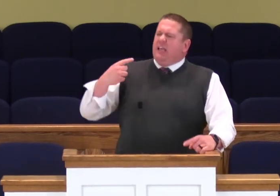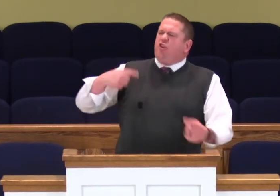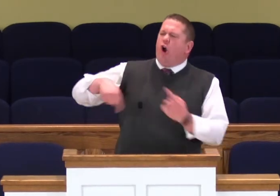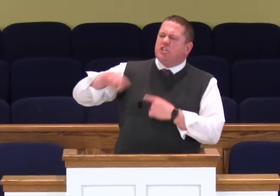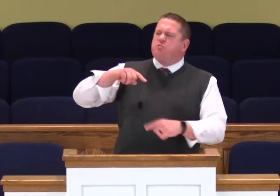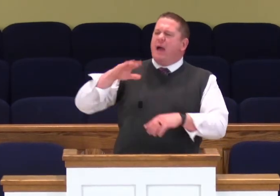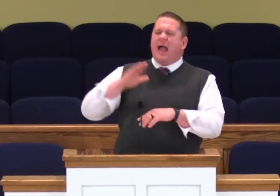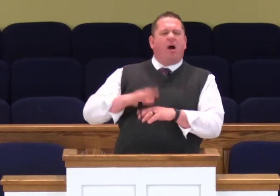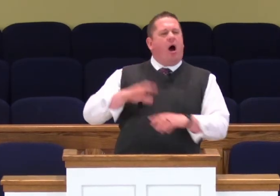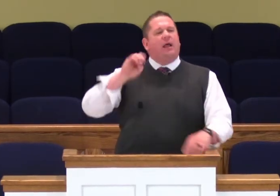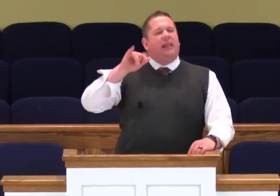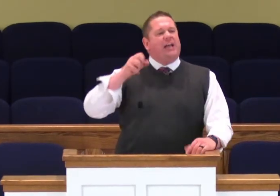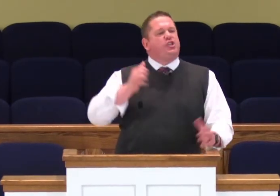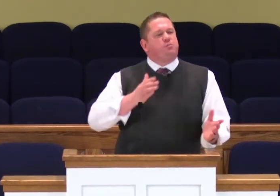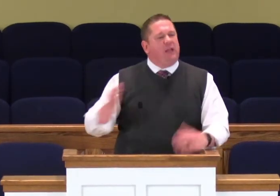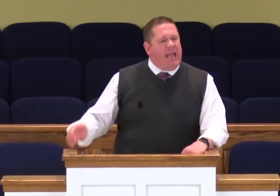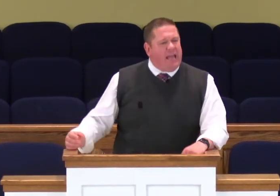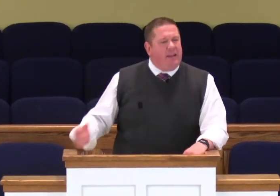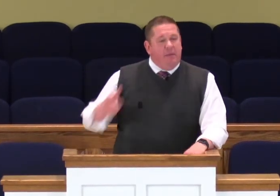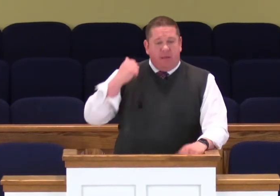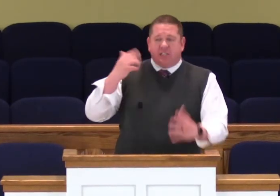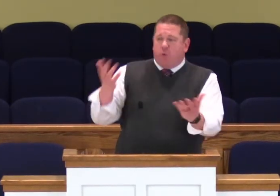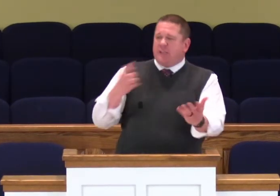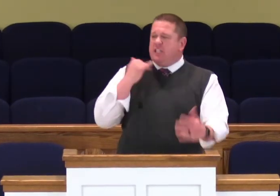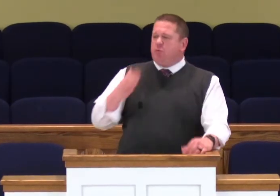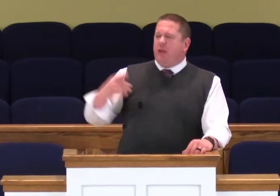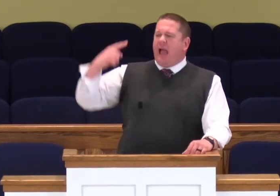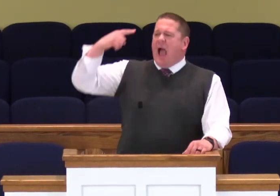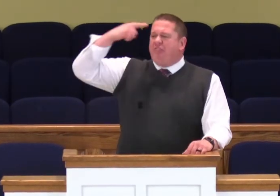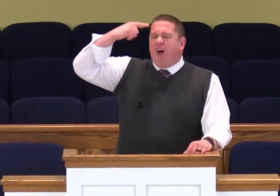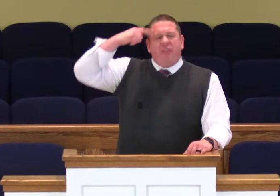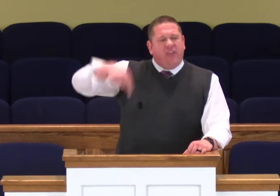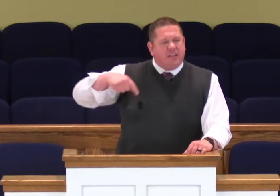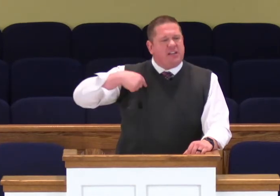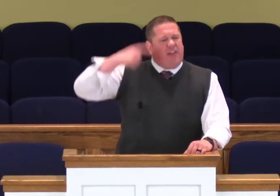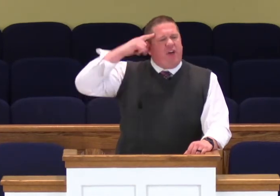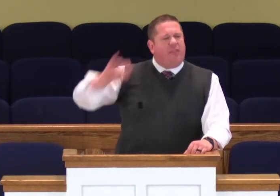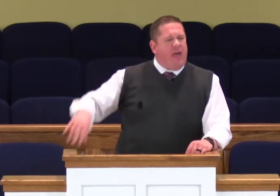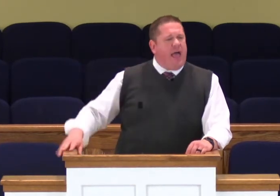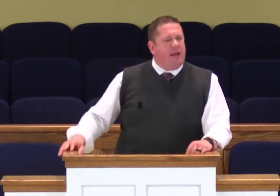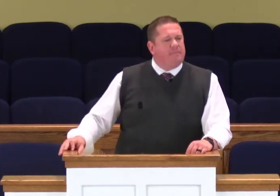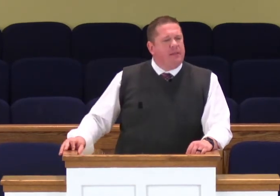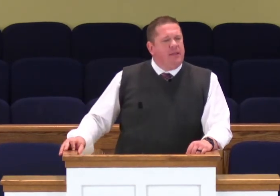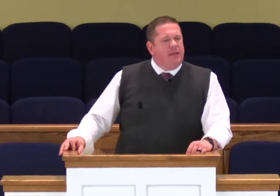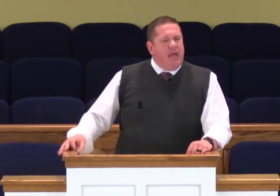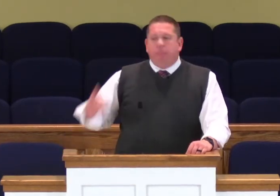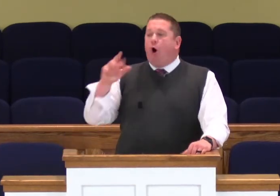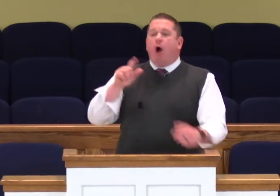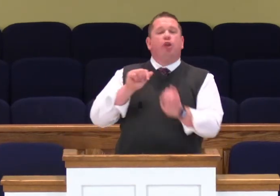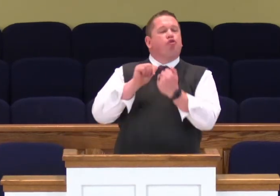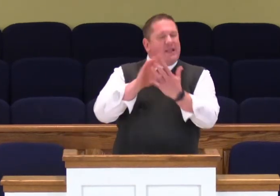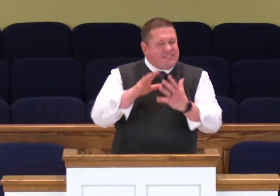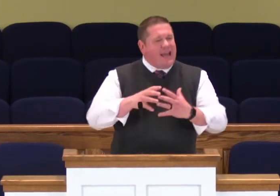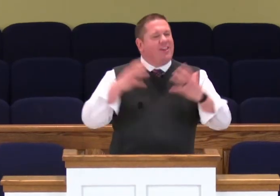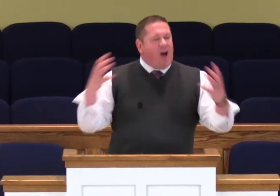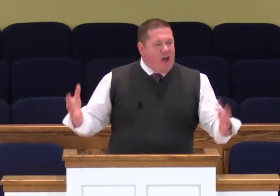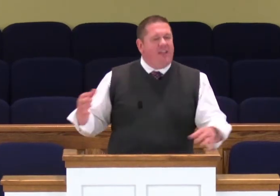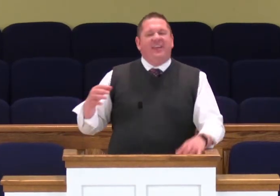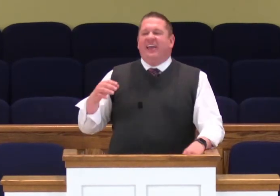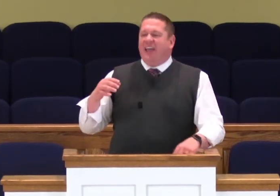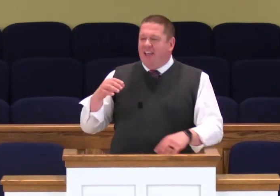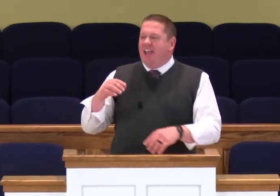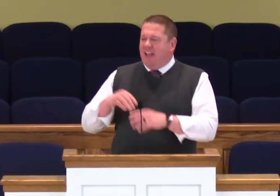He turns his back on Elisha's plan because of what I said this morning. I thought this and I thought that. And Paul addressed that a